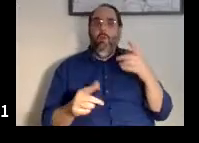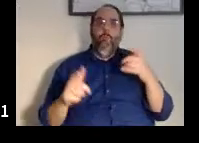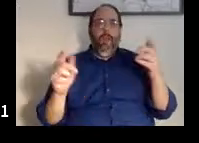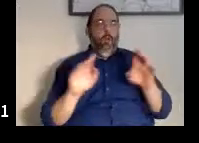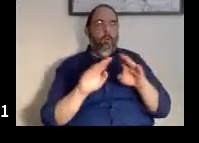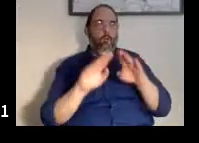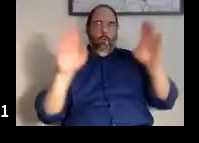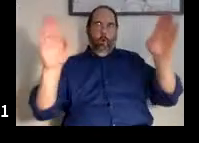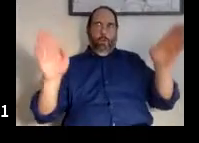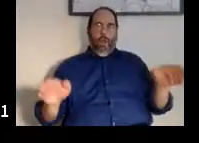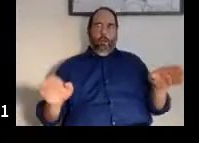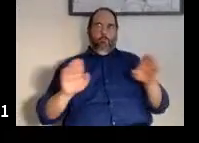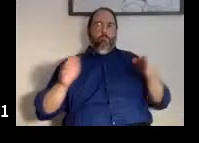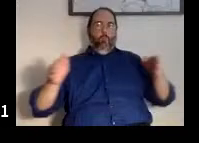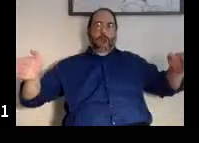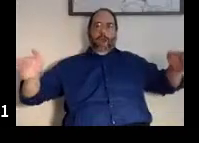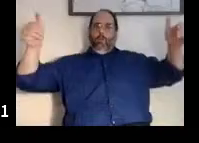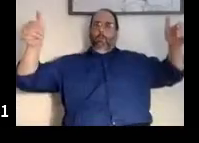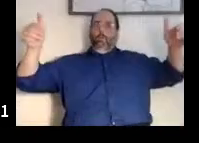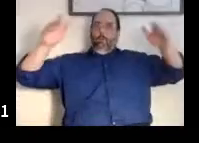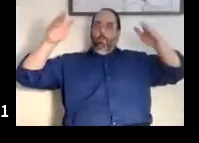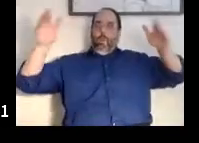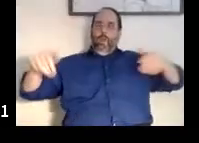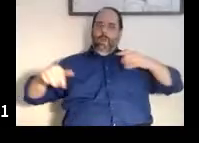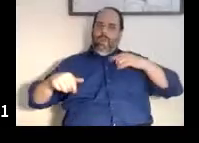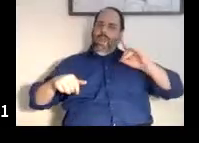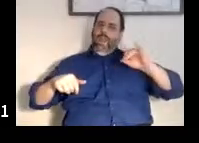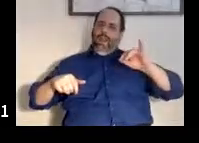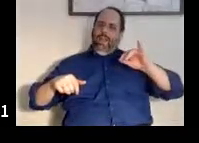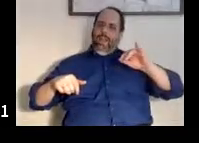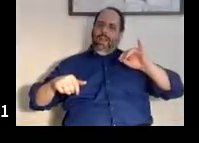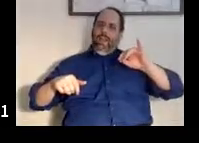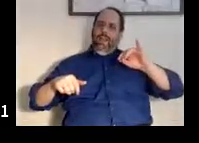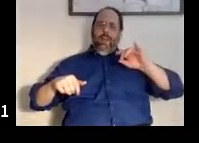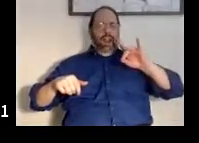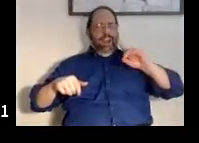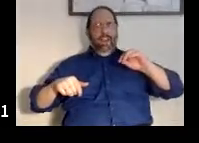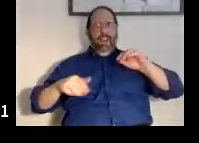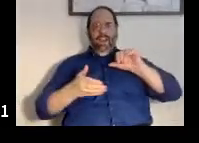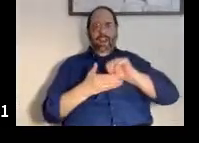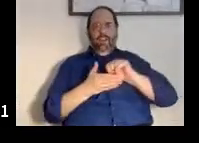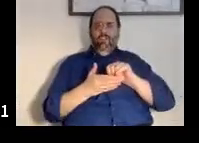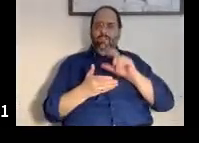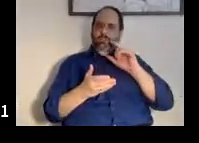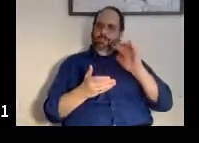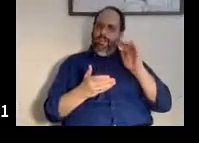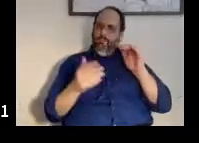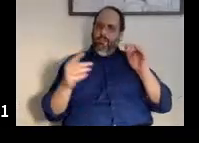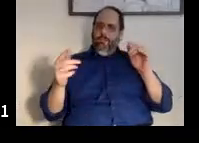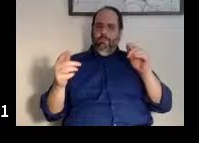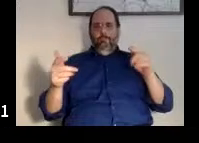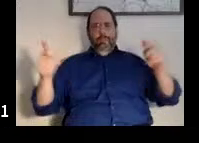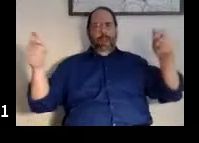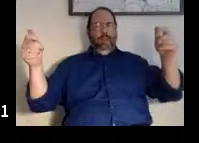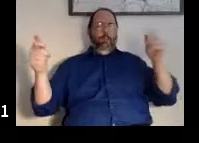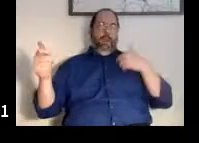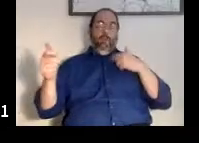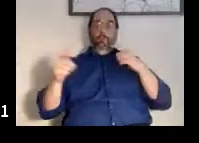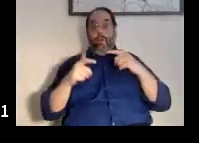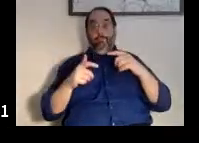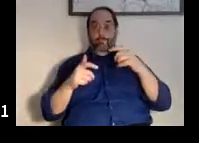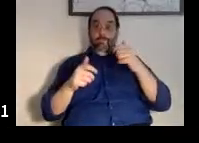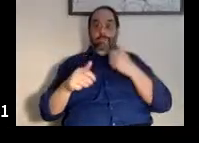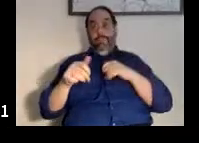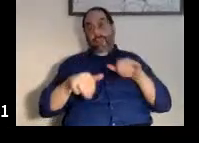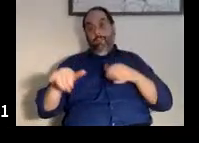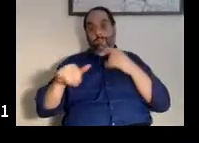opening. I think 80 inches was excessive going into something like that, but that's where the standard fell, is that it's 80 inches